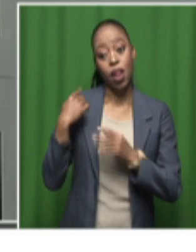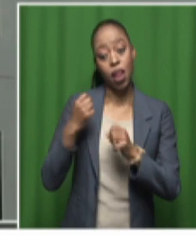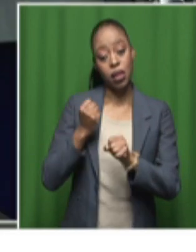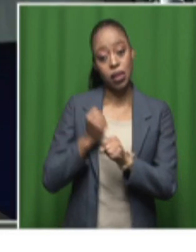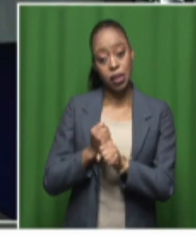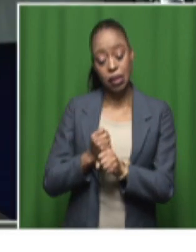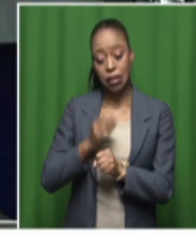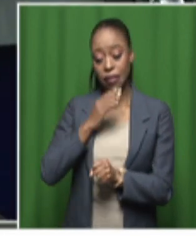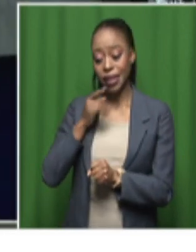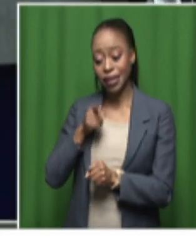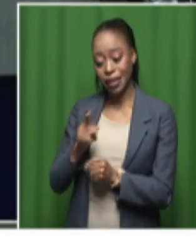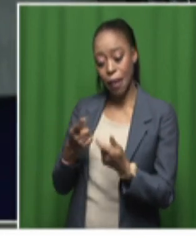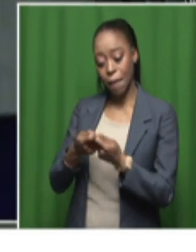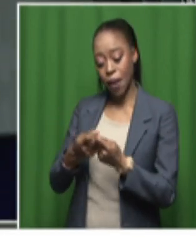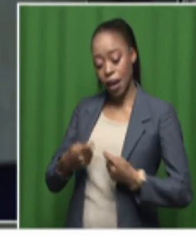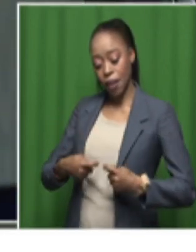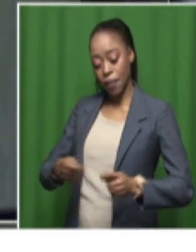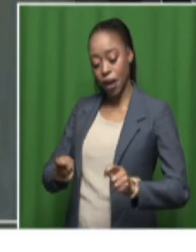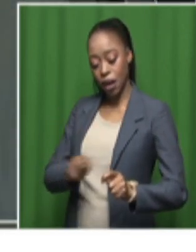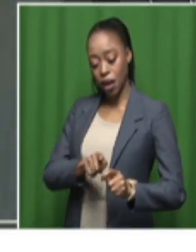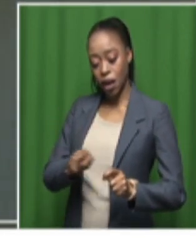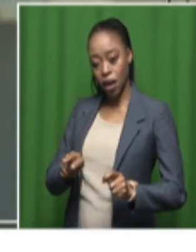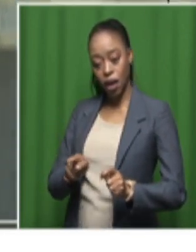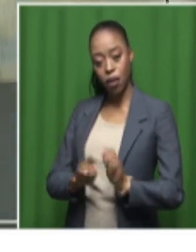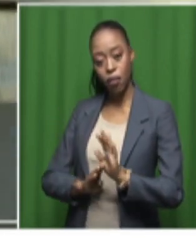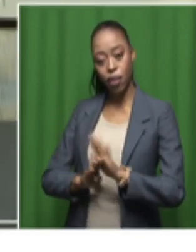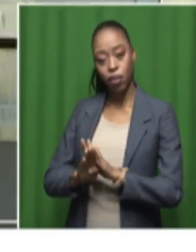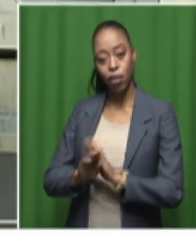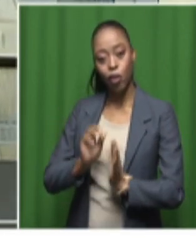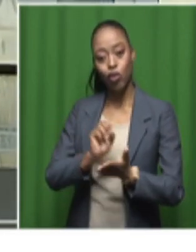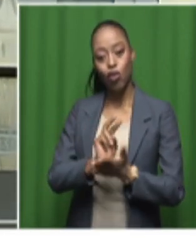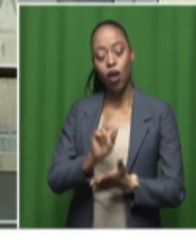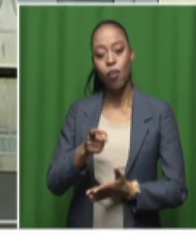that basket price increase by about